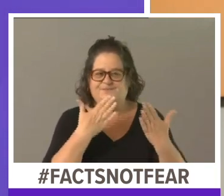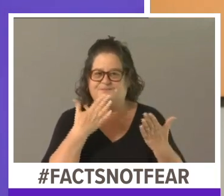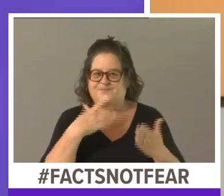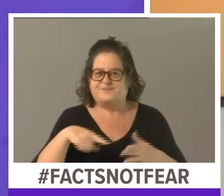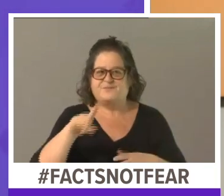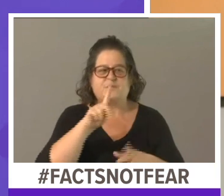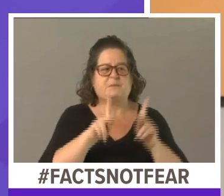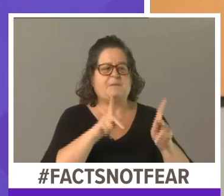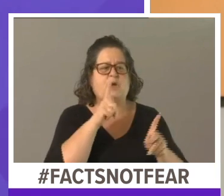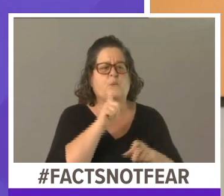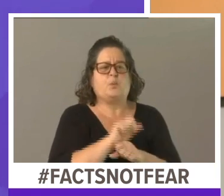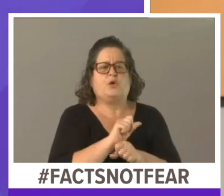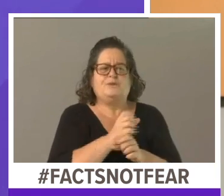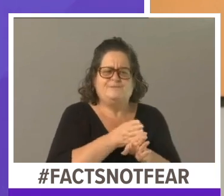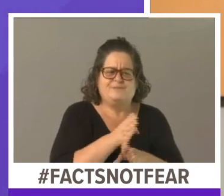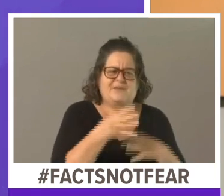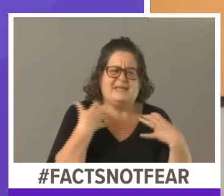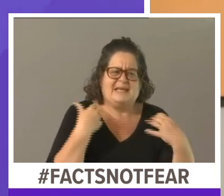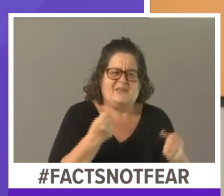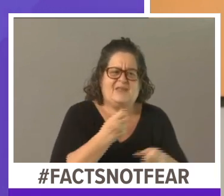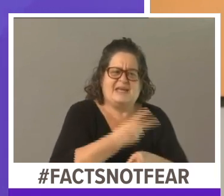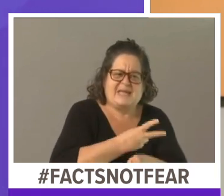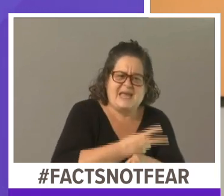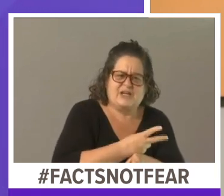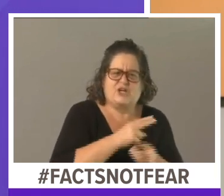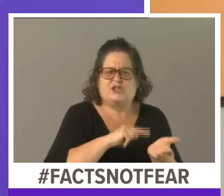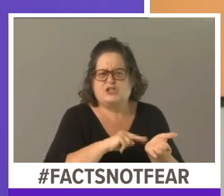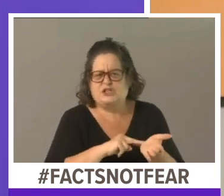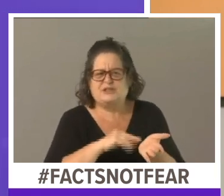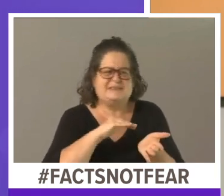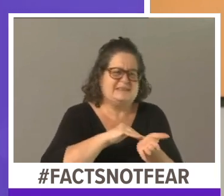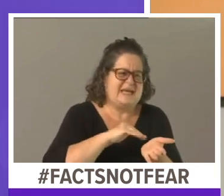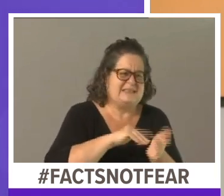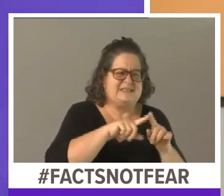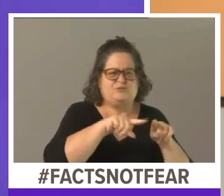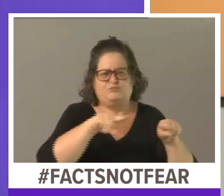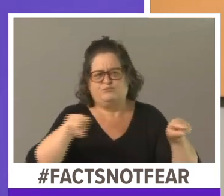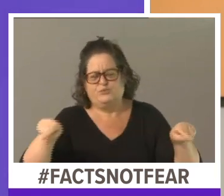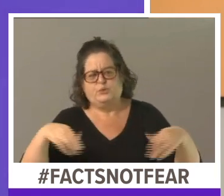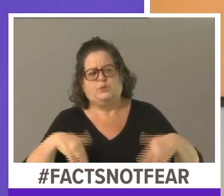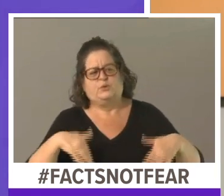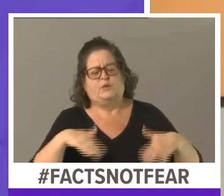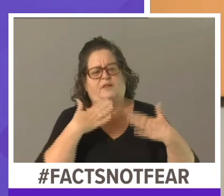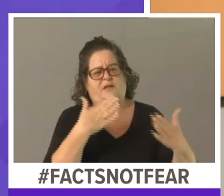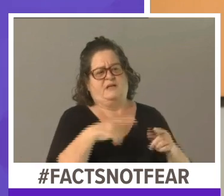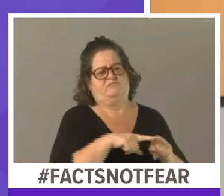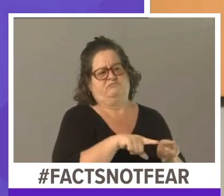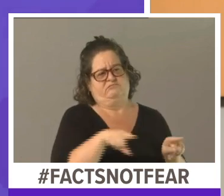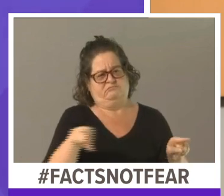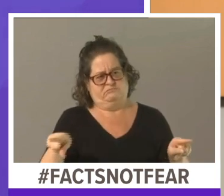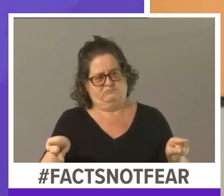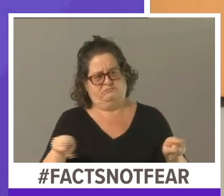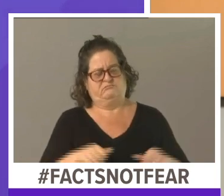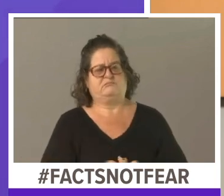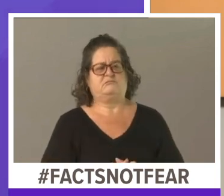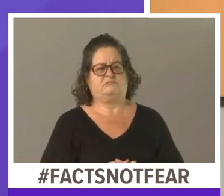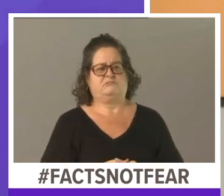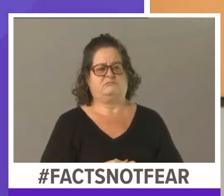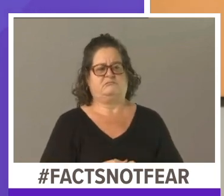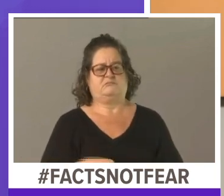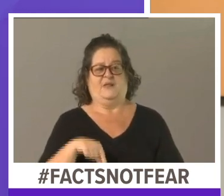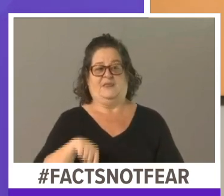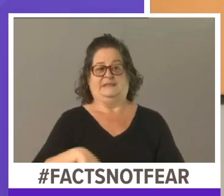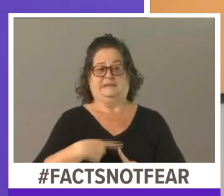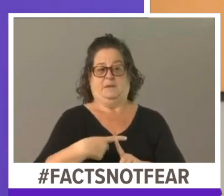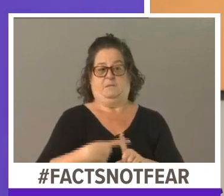workers, all our nurses and doctors. I've talked about this month as our maximum challenge